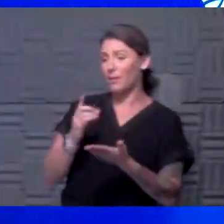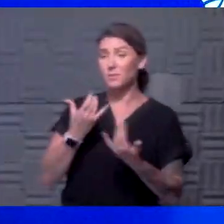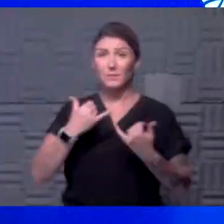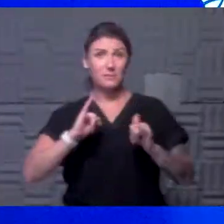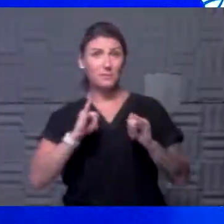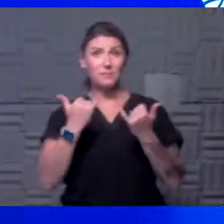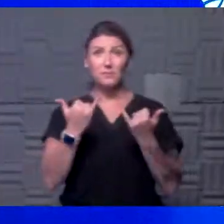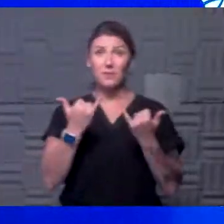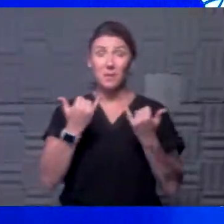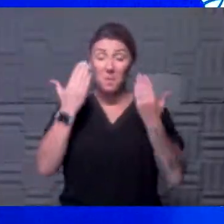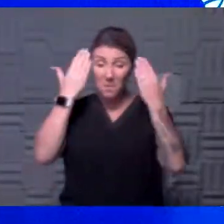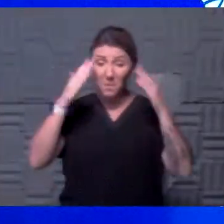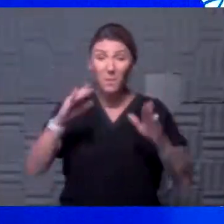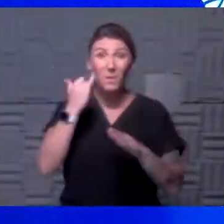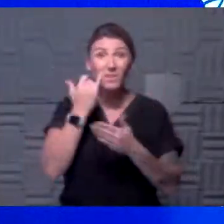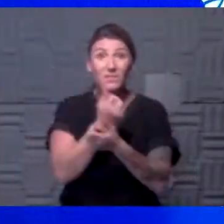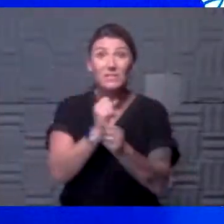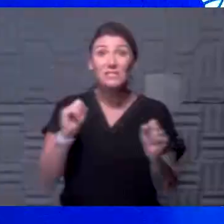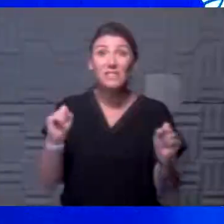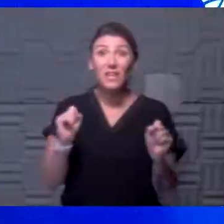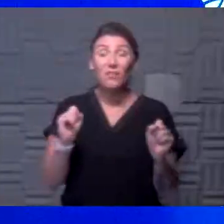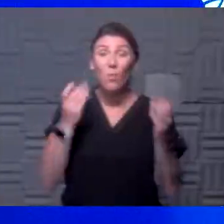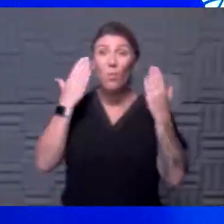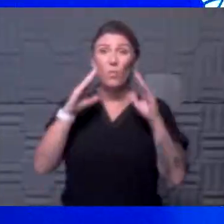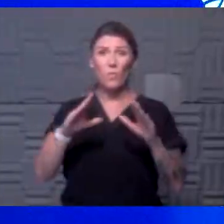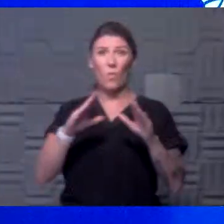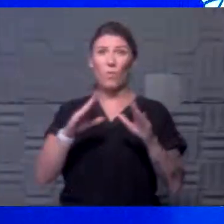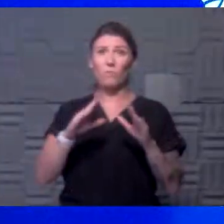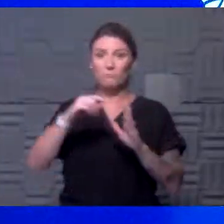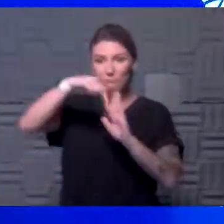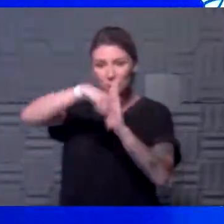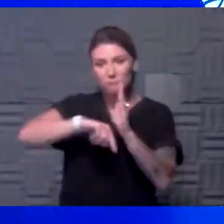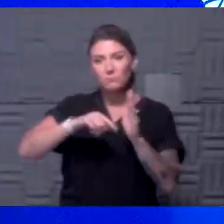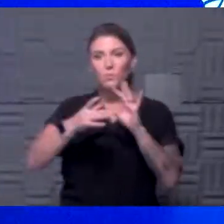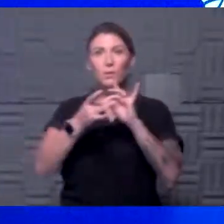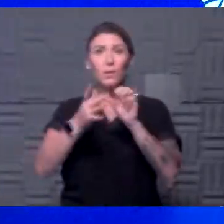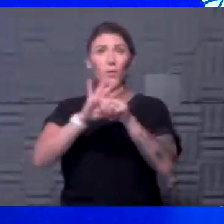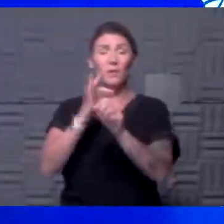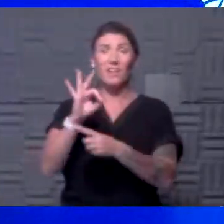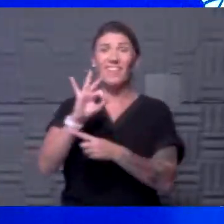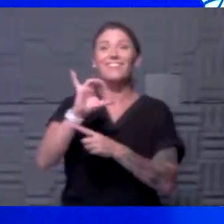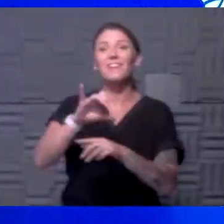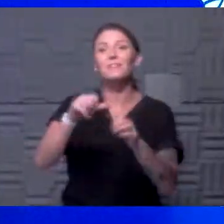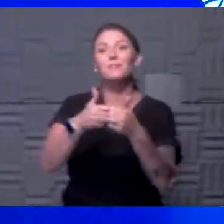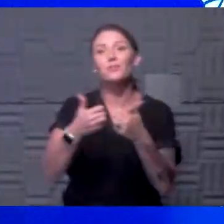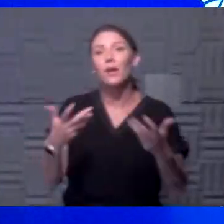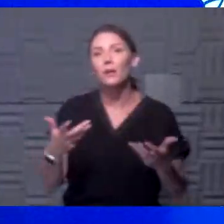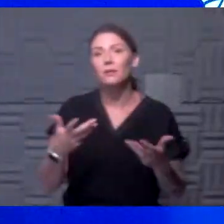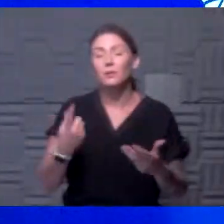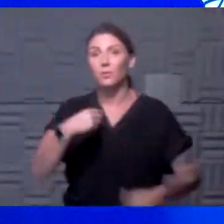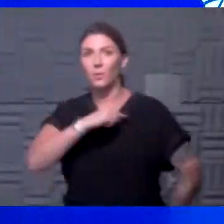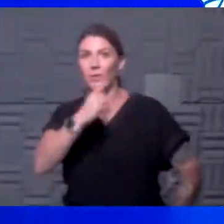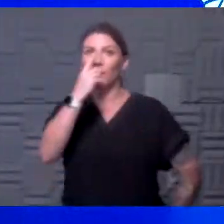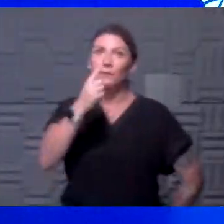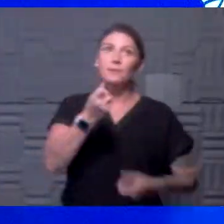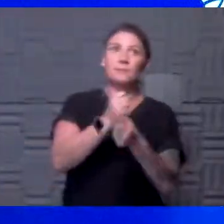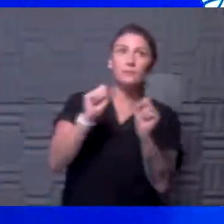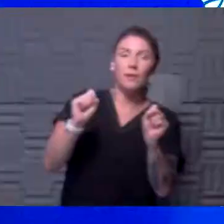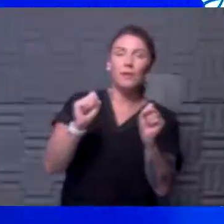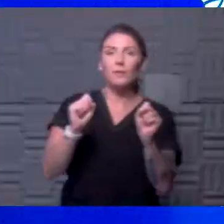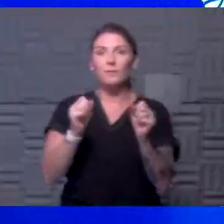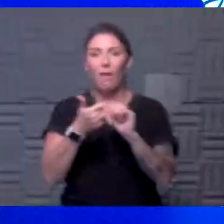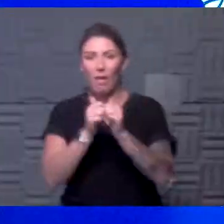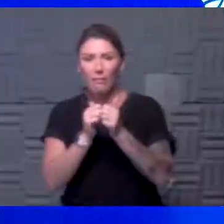say is we don't know if it's safe because we just don't know that much about COVID yet. And that's our challenge. We don't know if it's safe. We think it probably is. You know, the